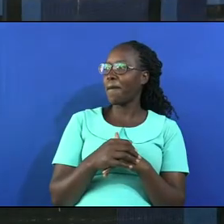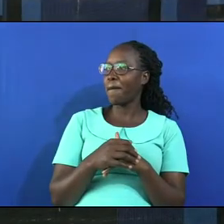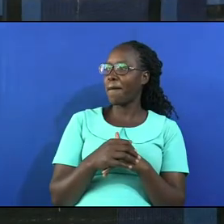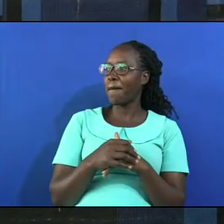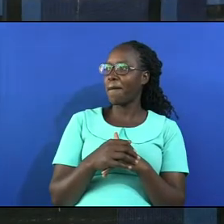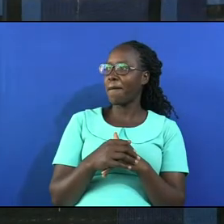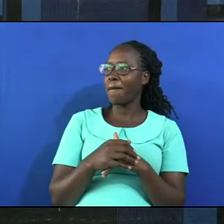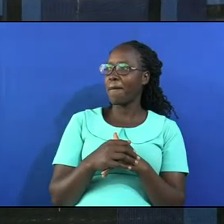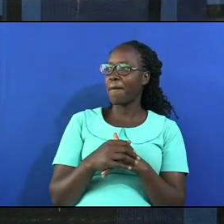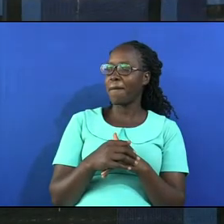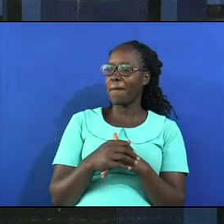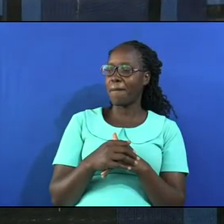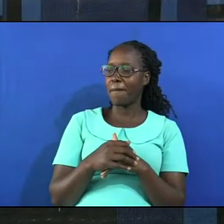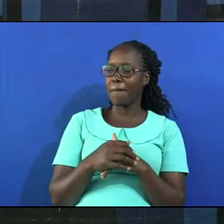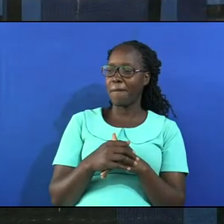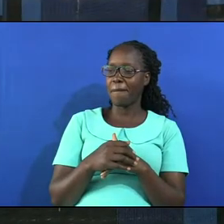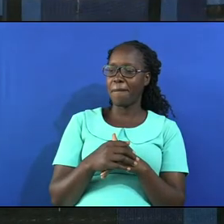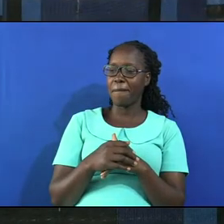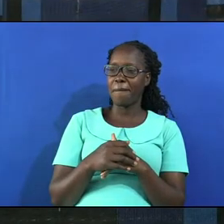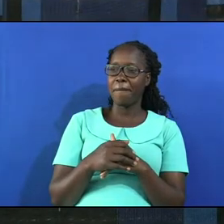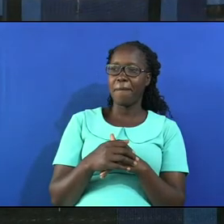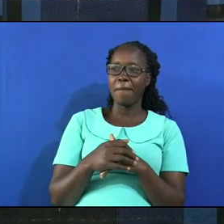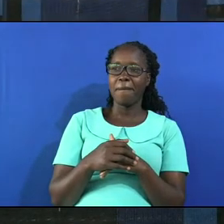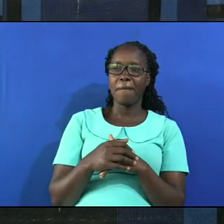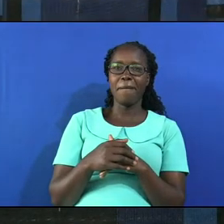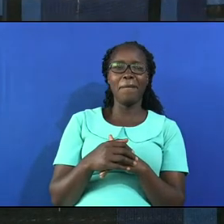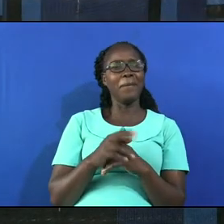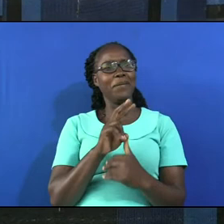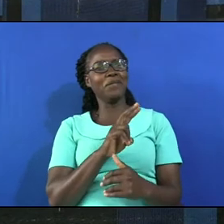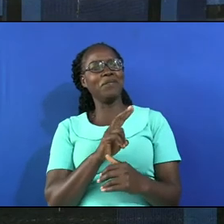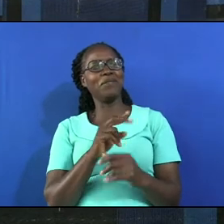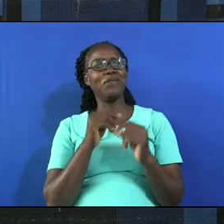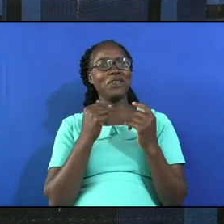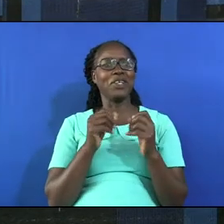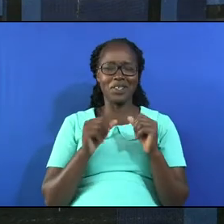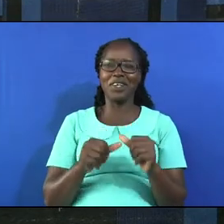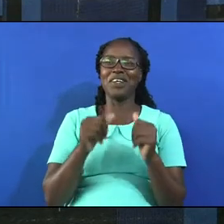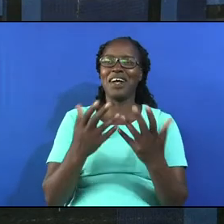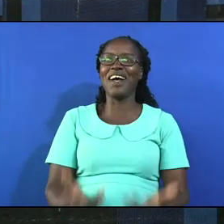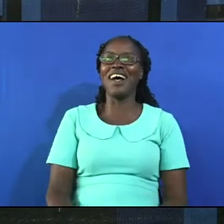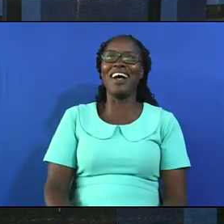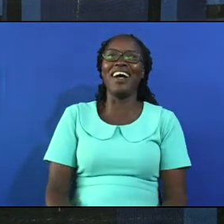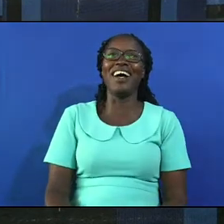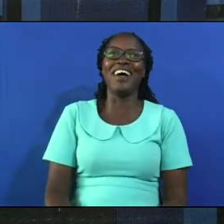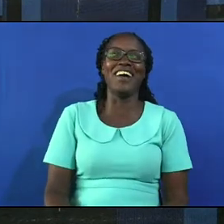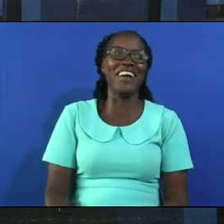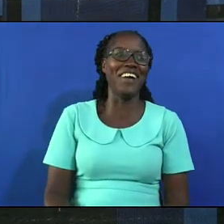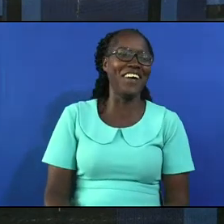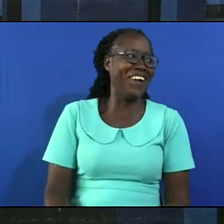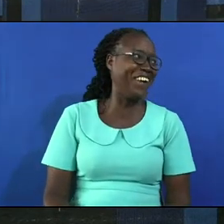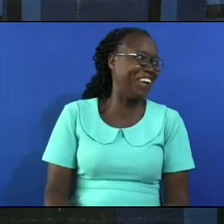Pastor told me to preach until he gives me a signal. I've been looking at him and he's saying, go on. Are we together?